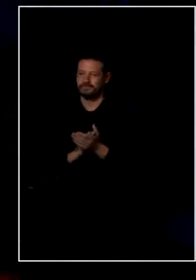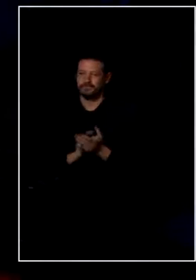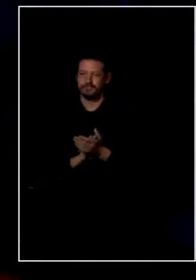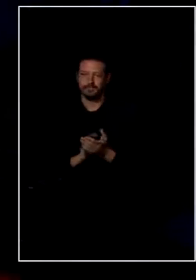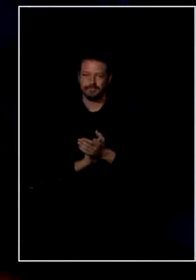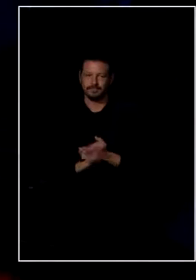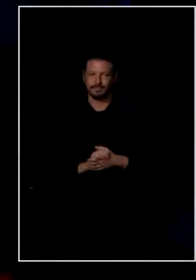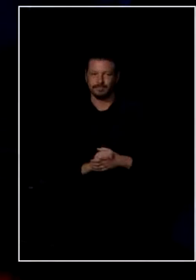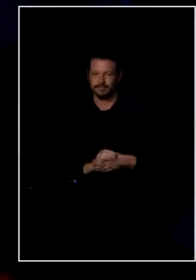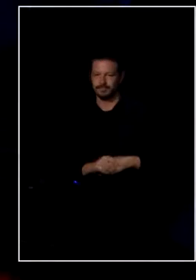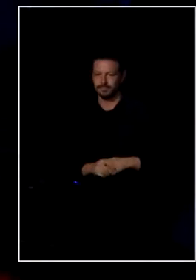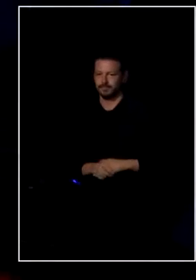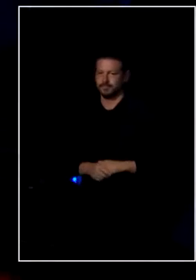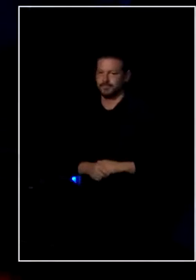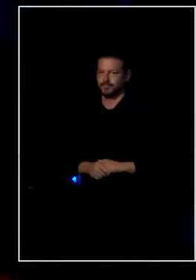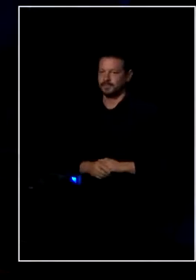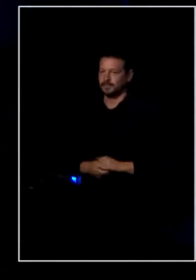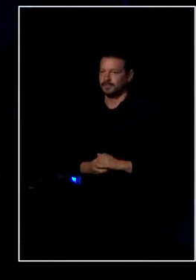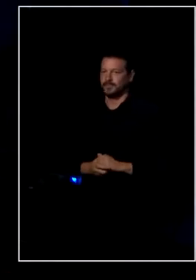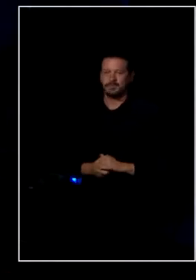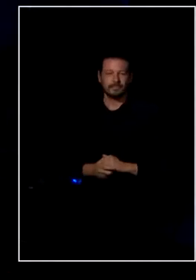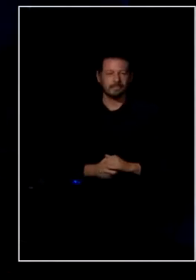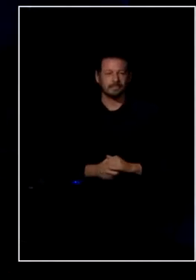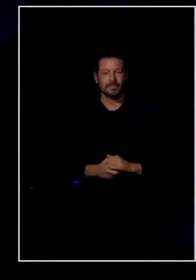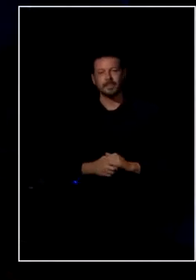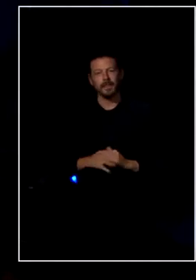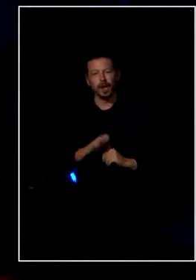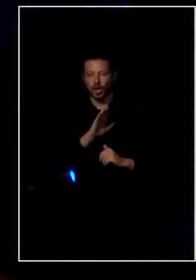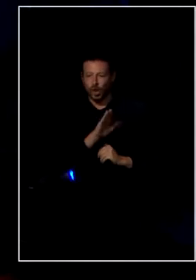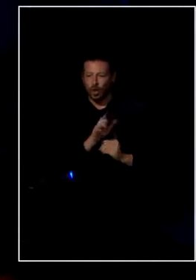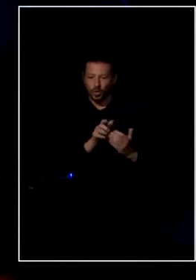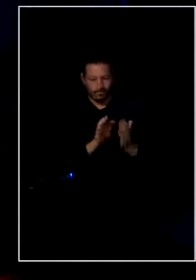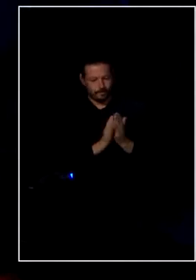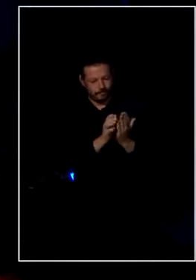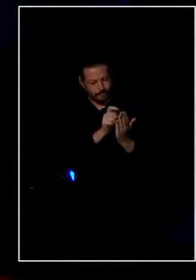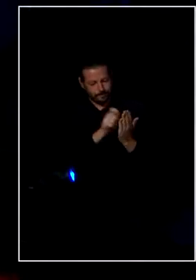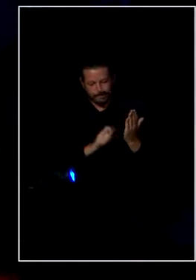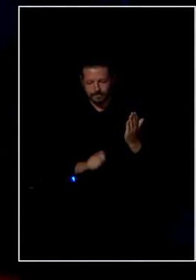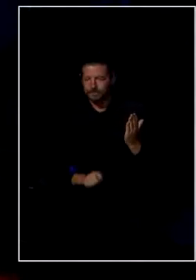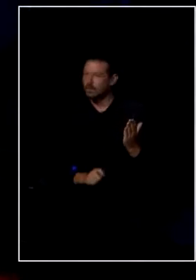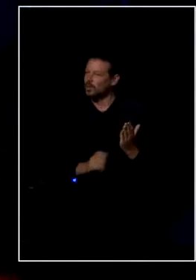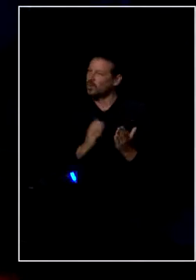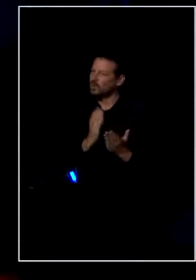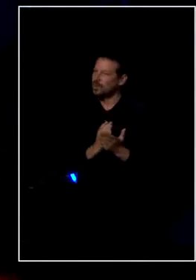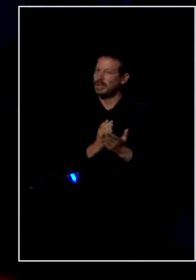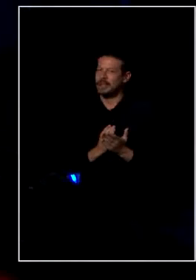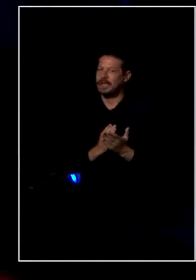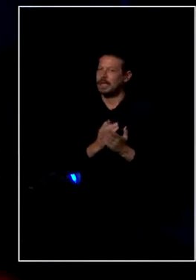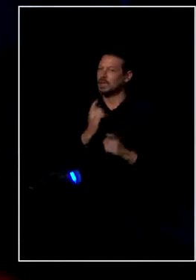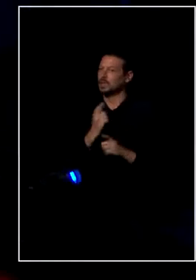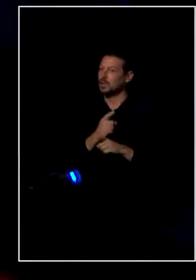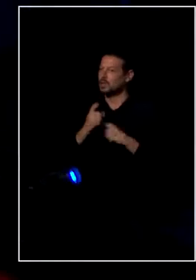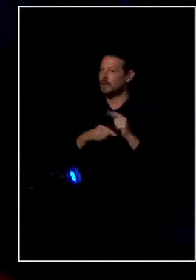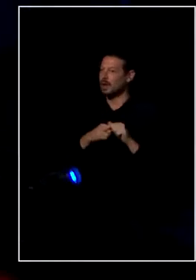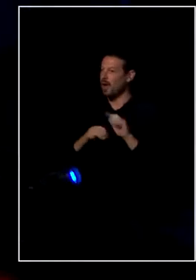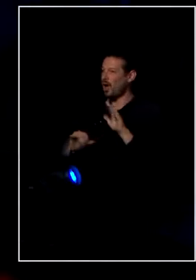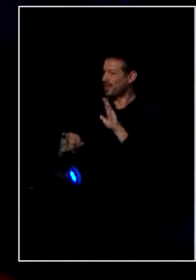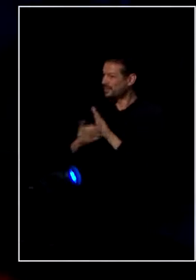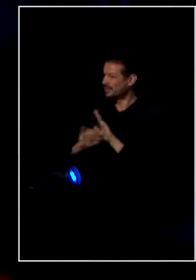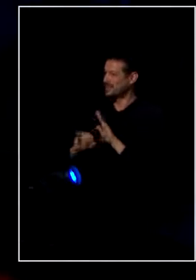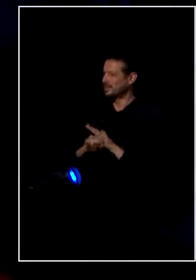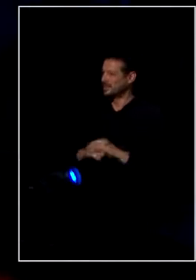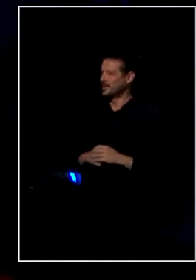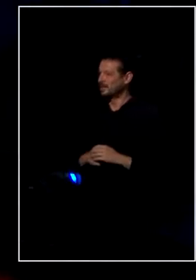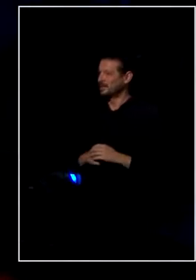Thank you. Your piece is really at the heart, you know, an identity. It's looking at identity, but